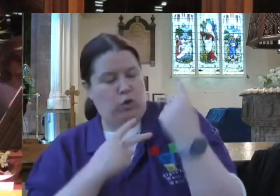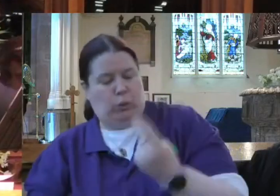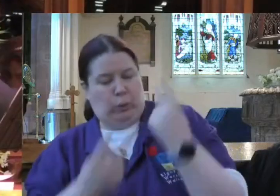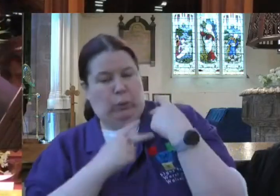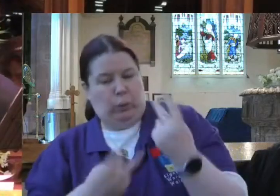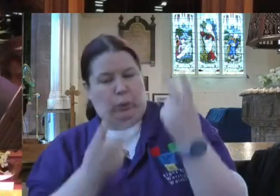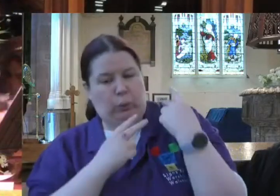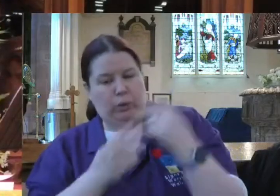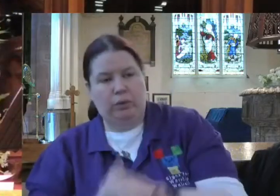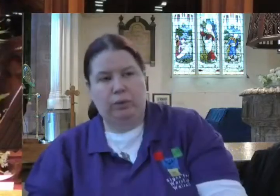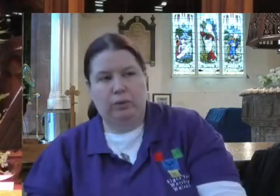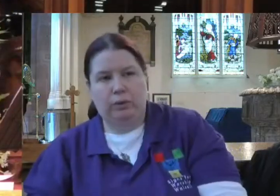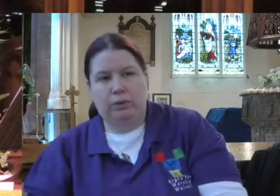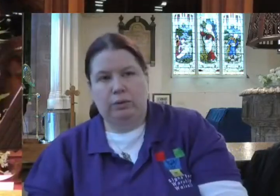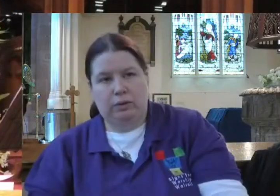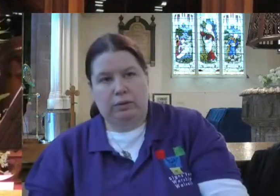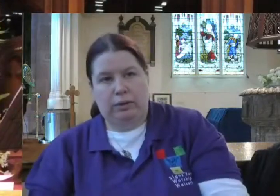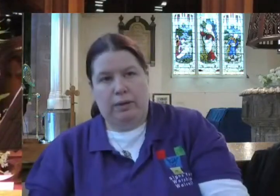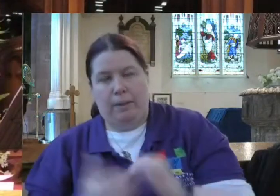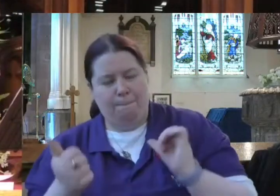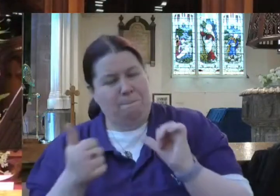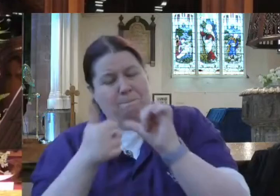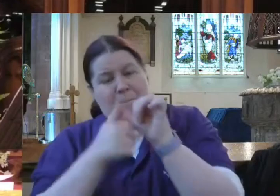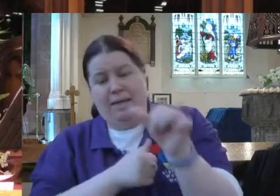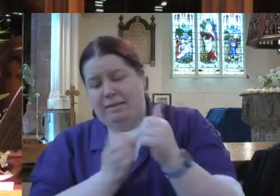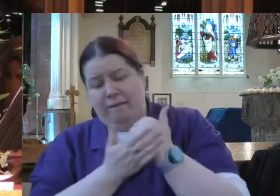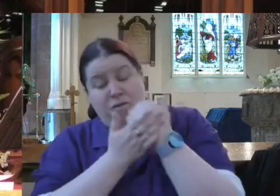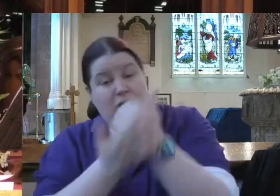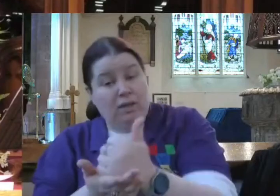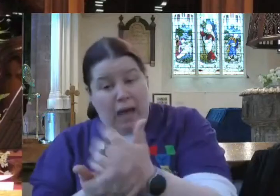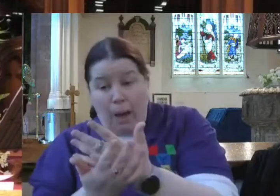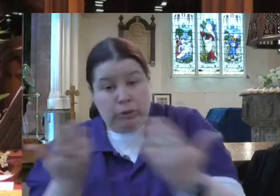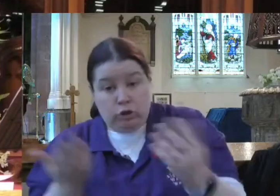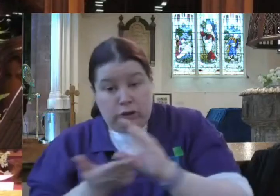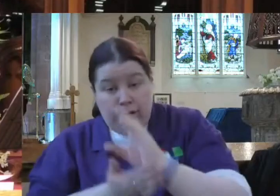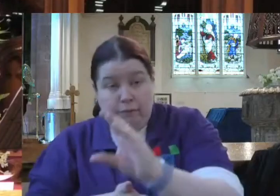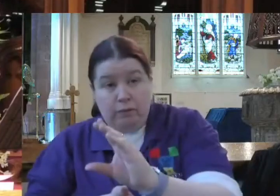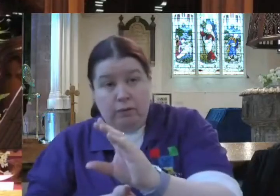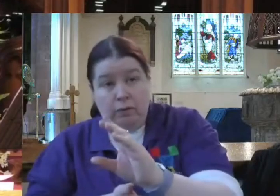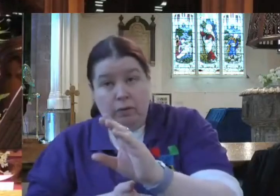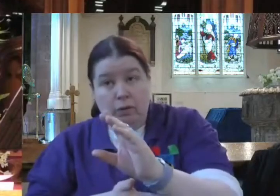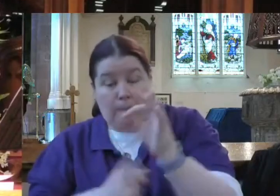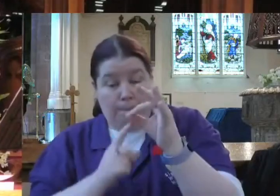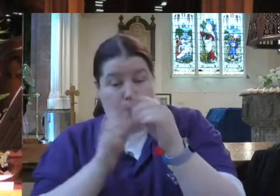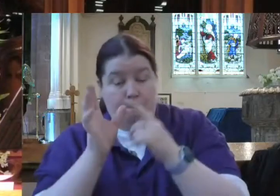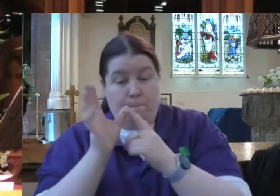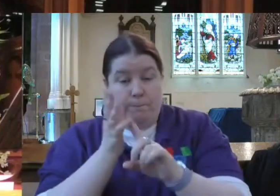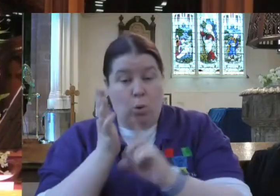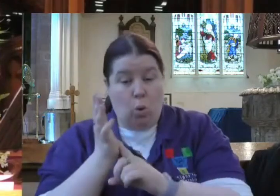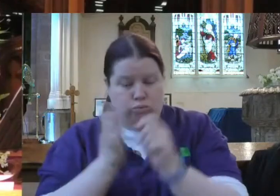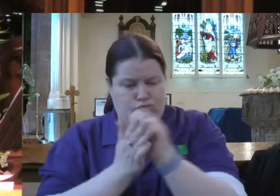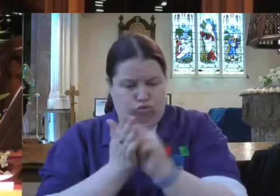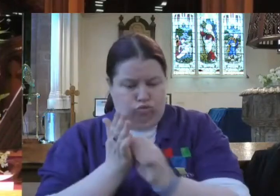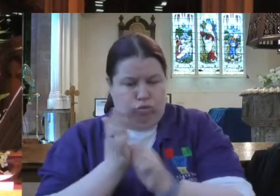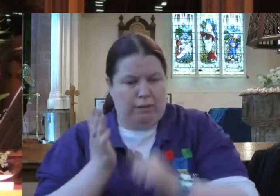regularly. And probably the best advice about how much to give is given by Paul writing in the New